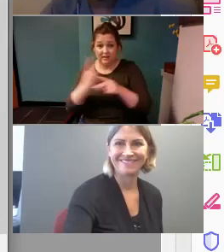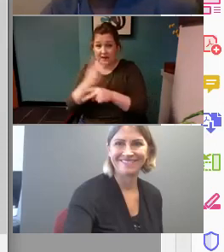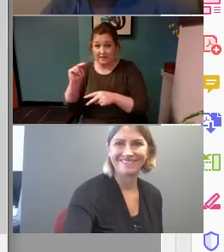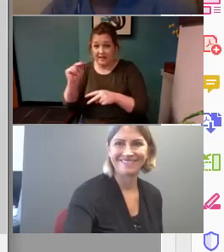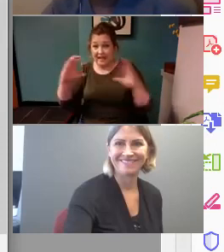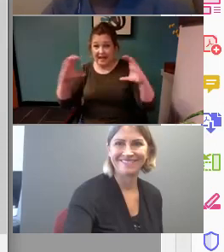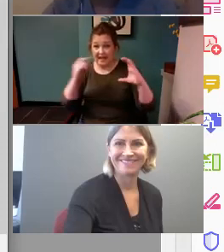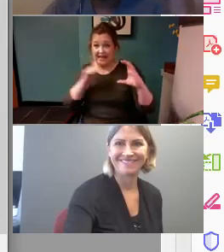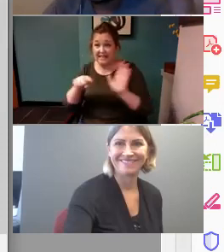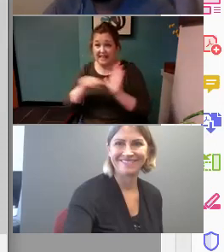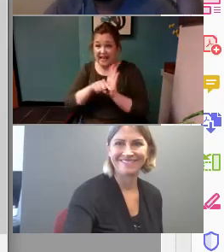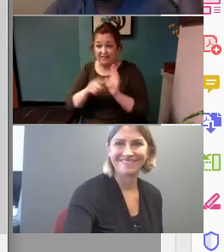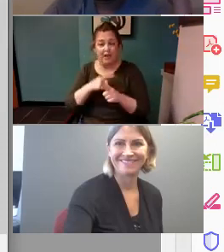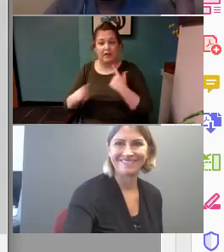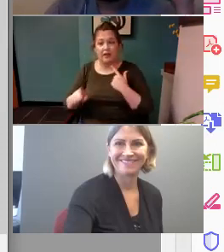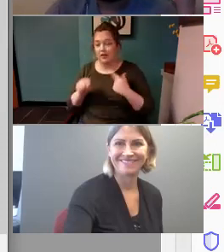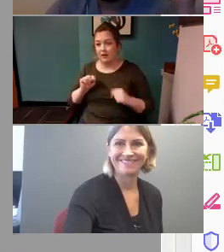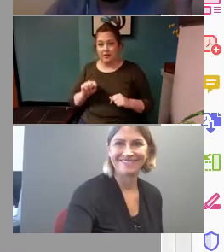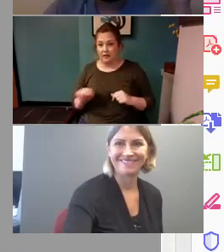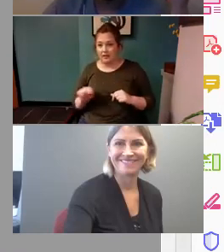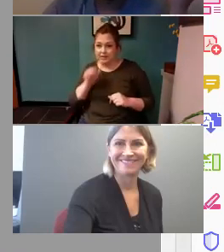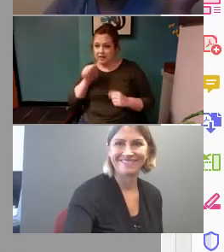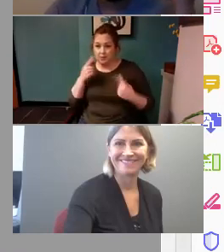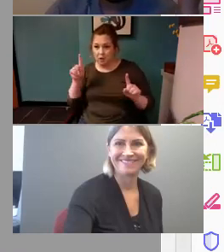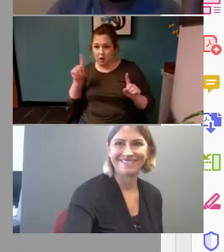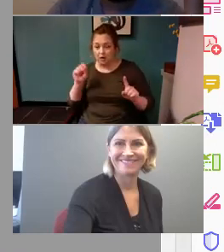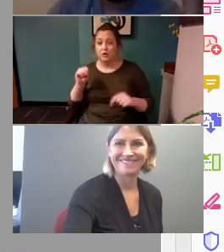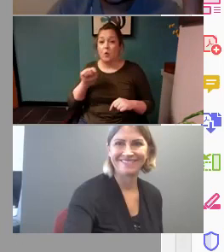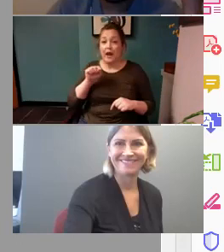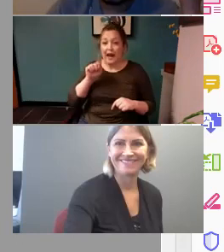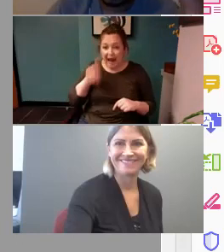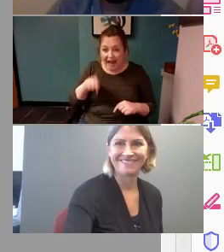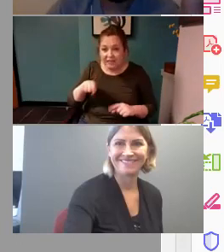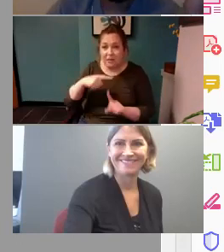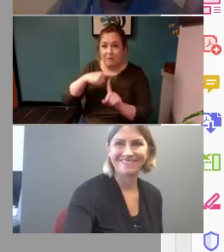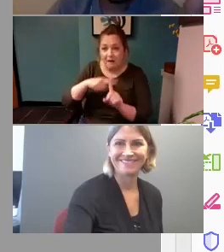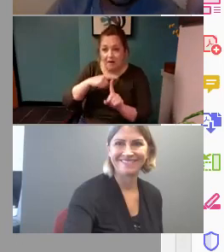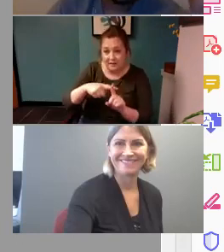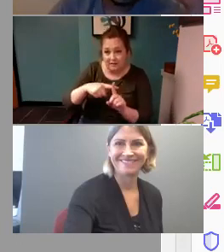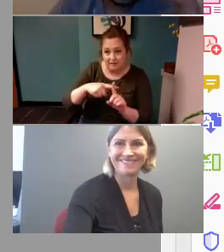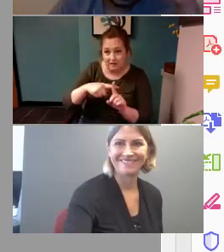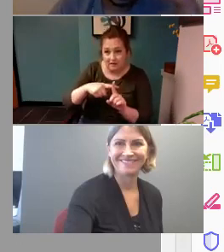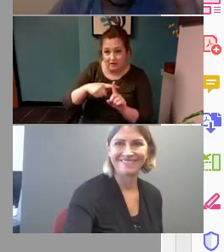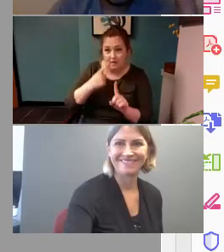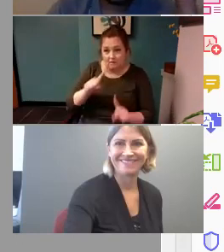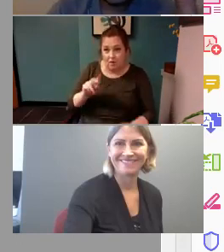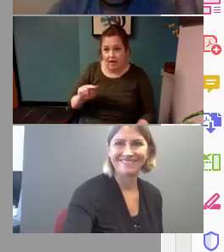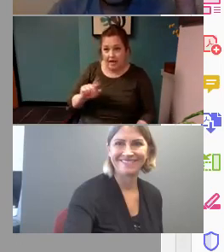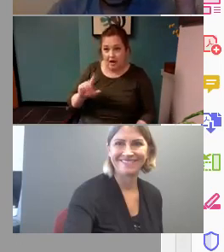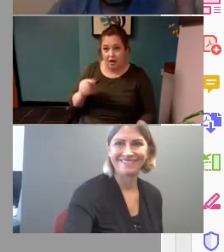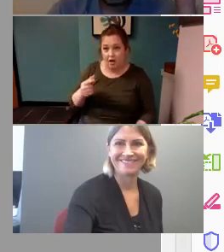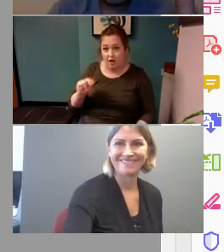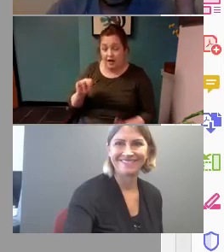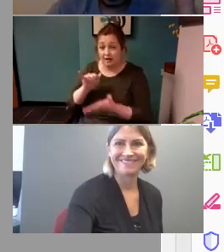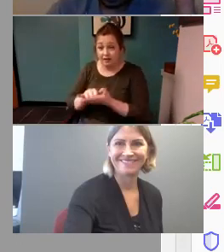times n has to be positive for it to be n log n. And that is what we are trying to prove here, right? So we